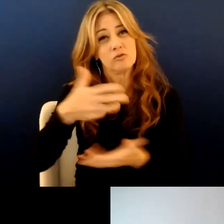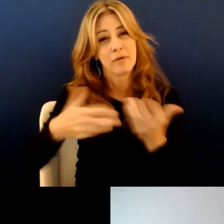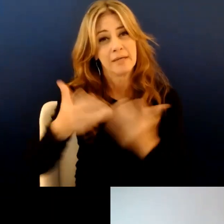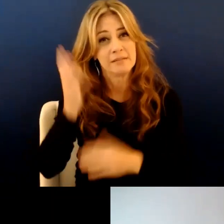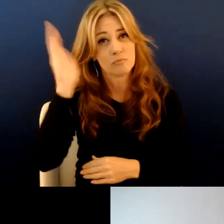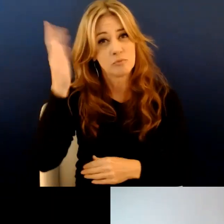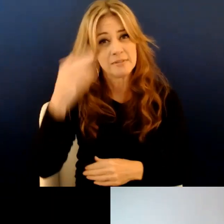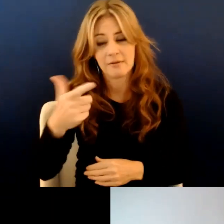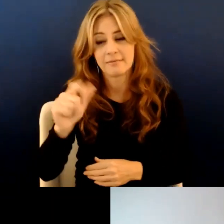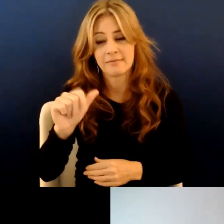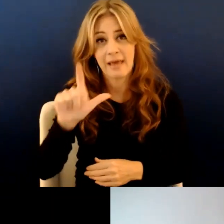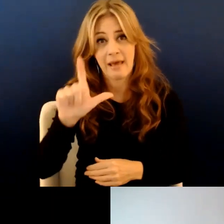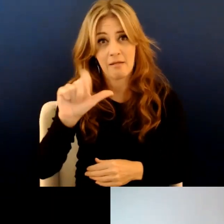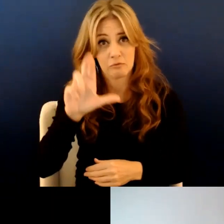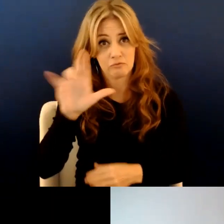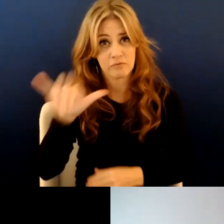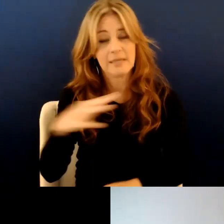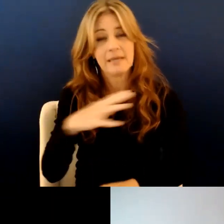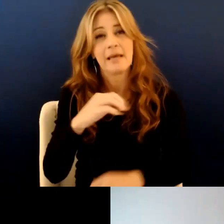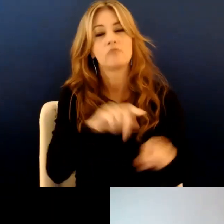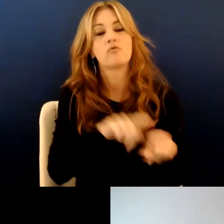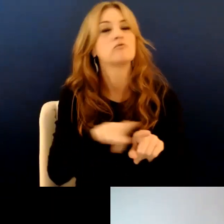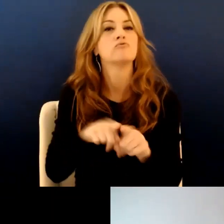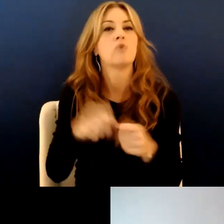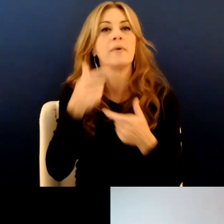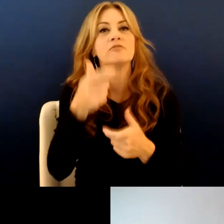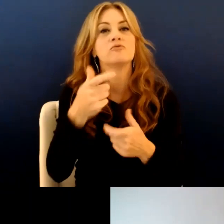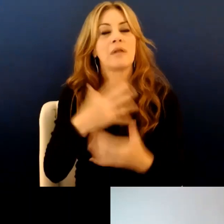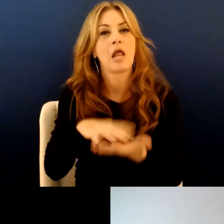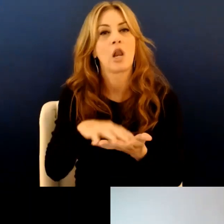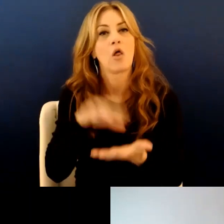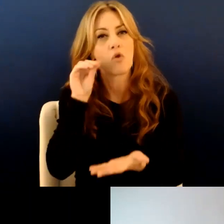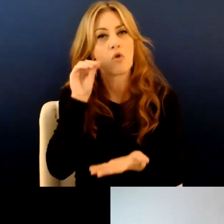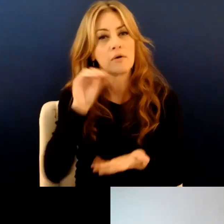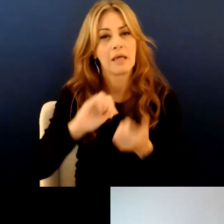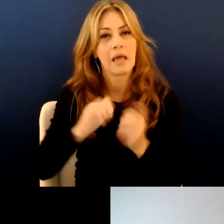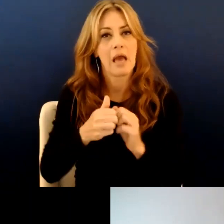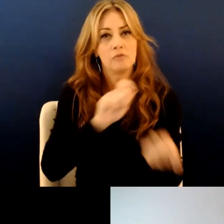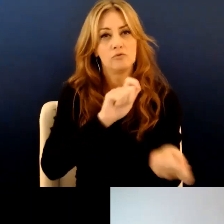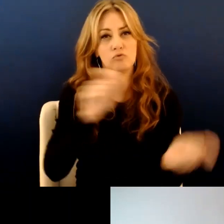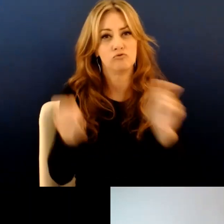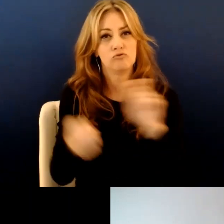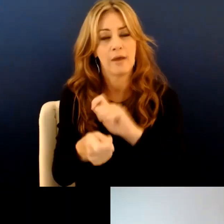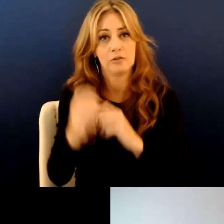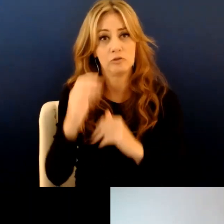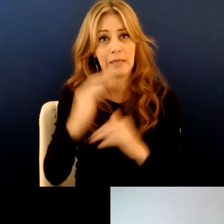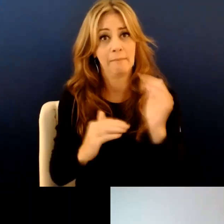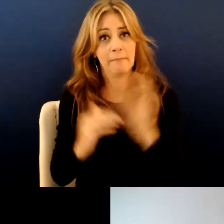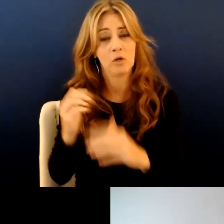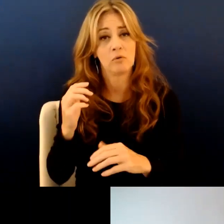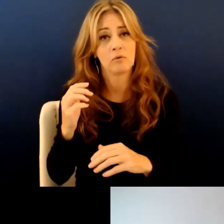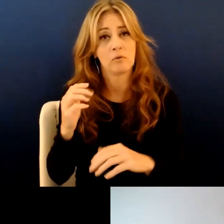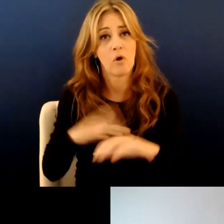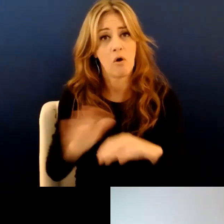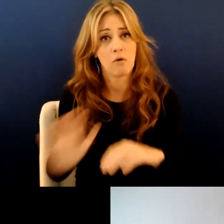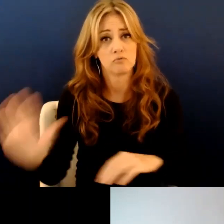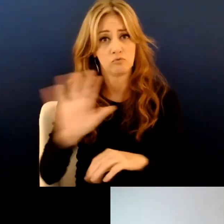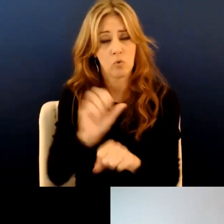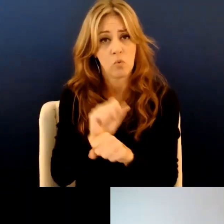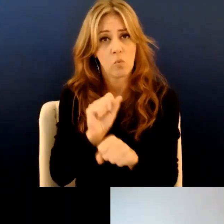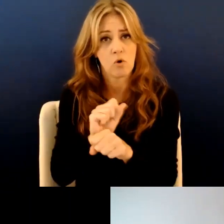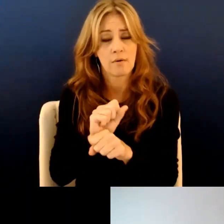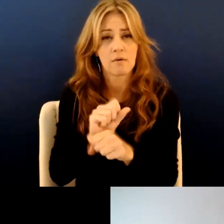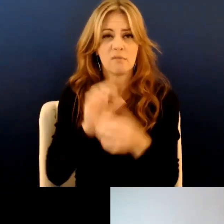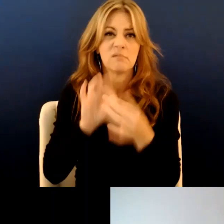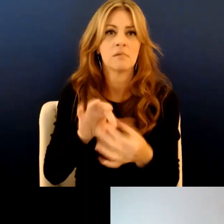Gallery and interested in learning how to transform and build upon your work, in particular, the papers